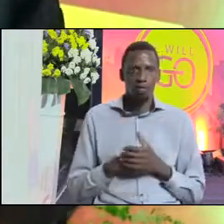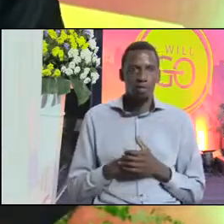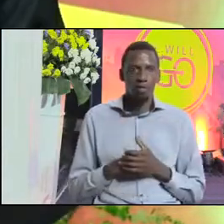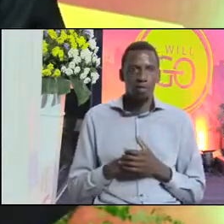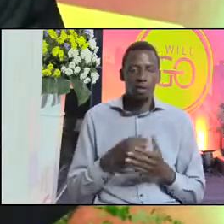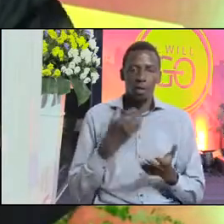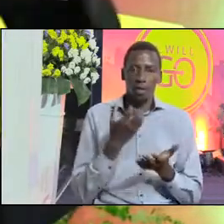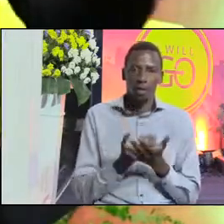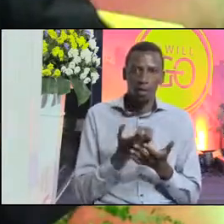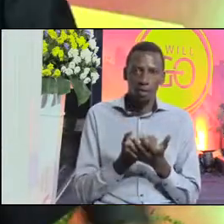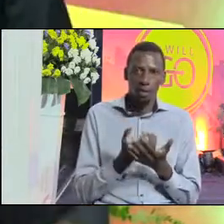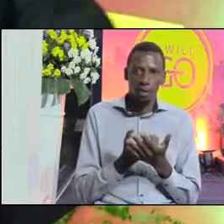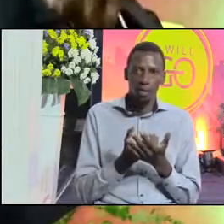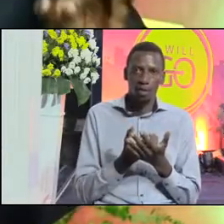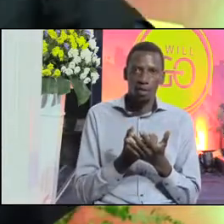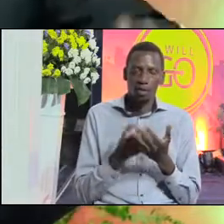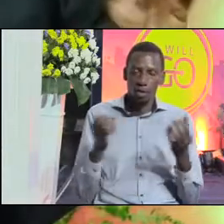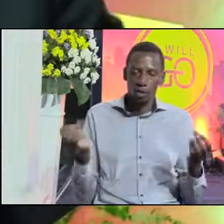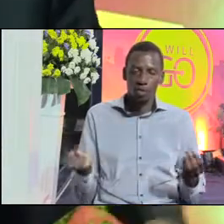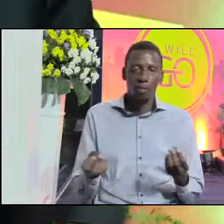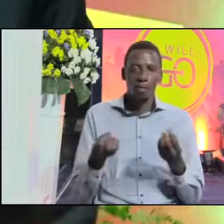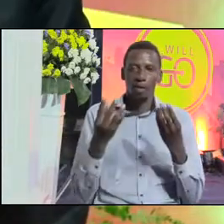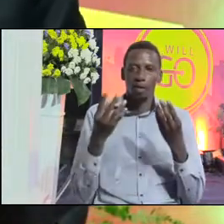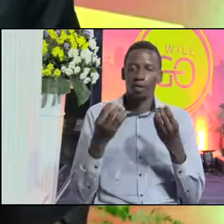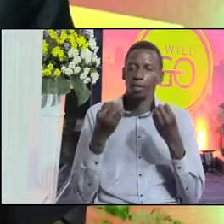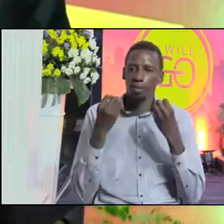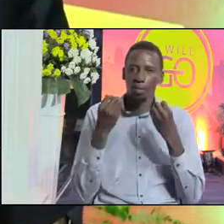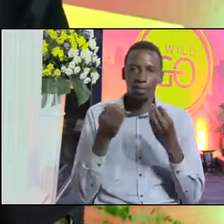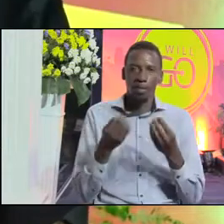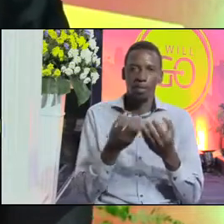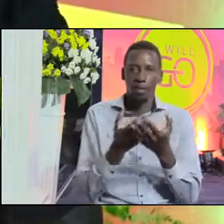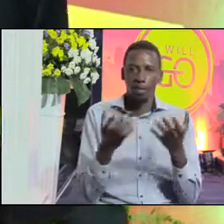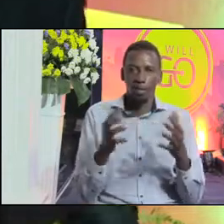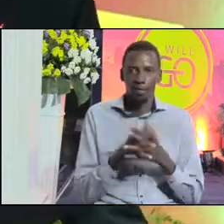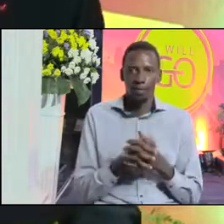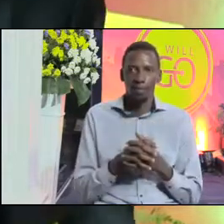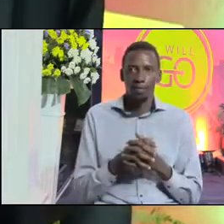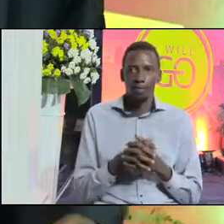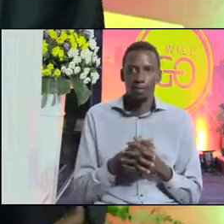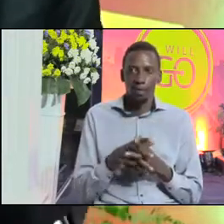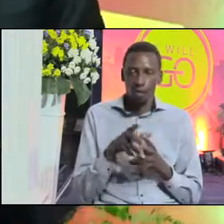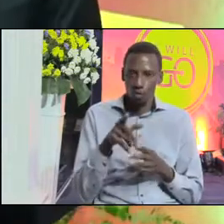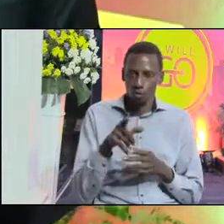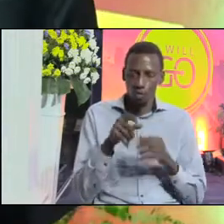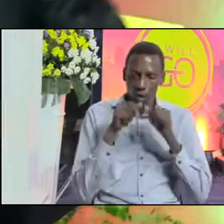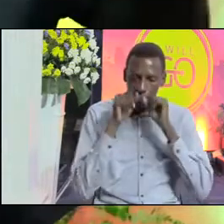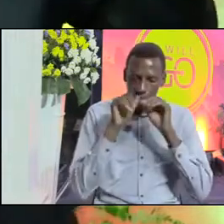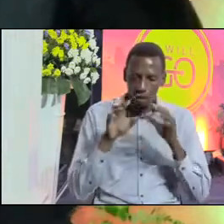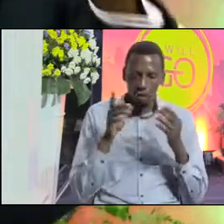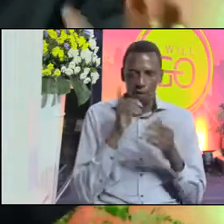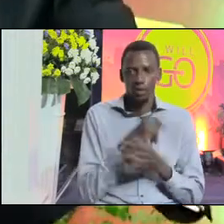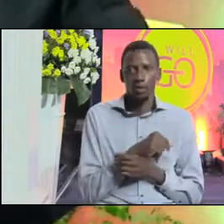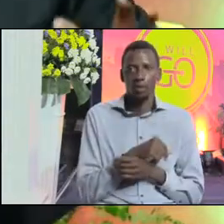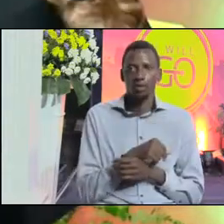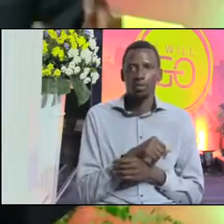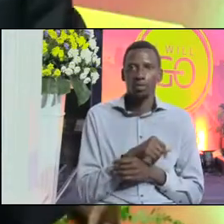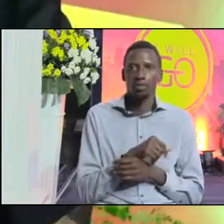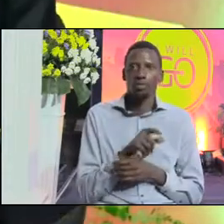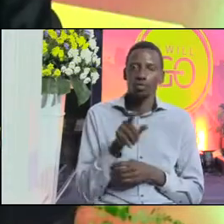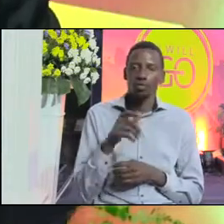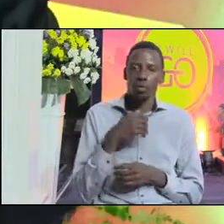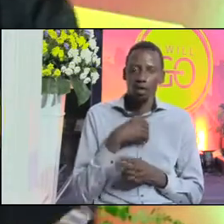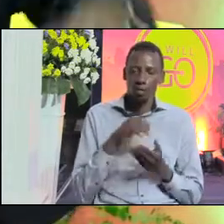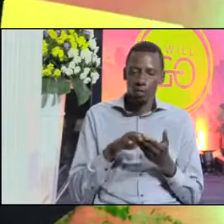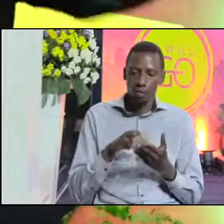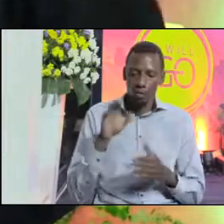the evidence of miracles are there in abundance. You have been blessed. You have had more than one